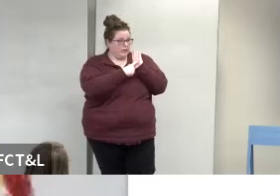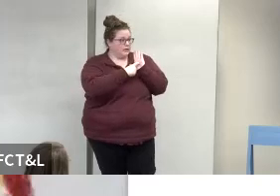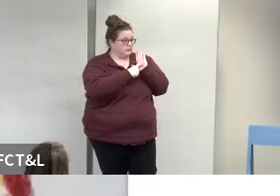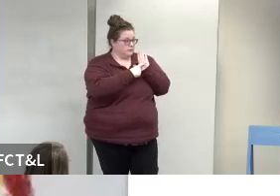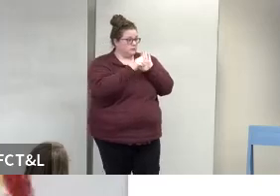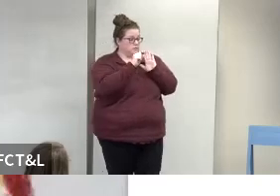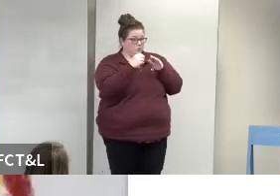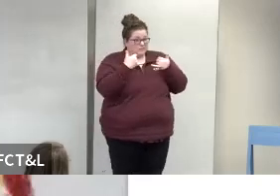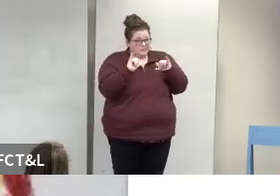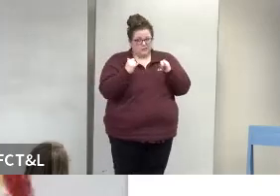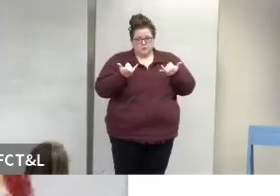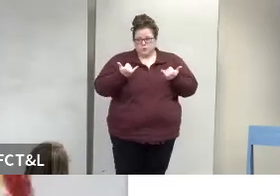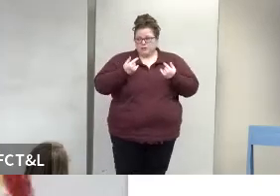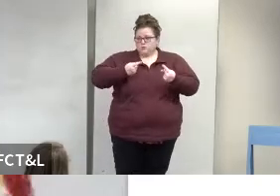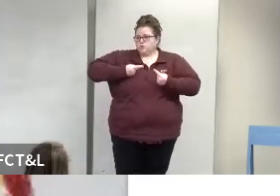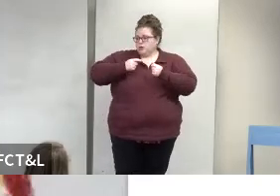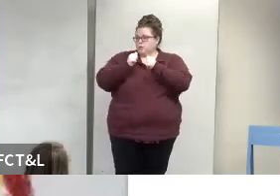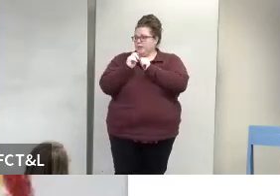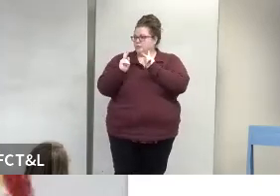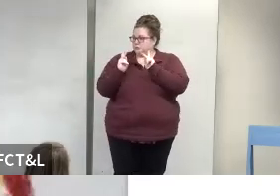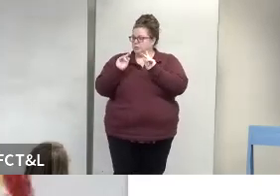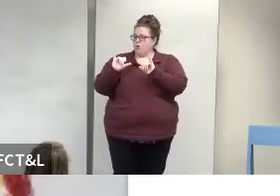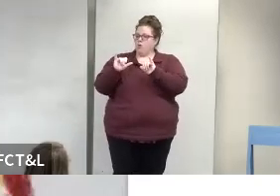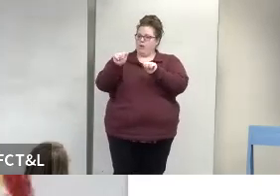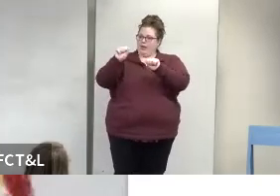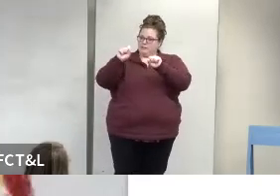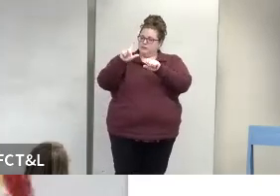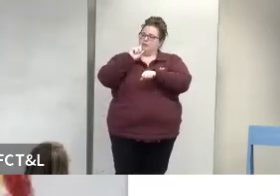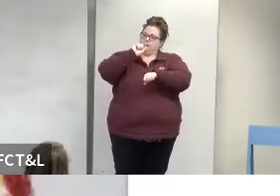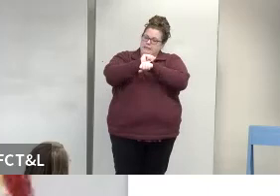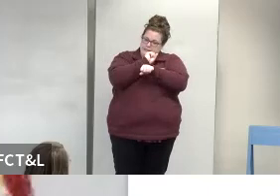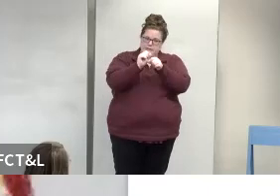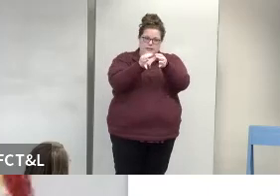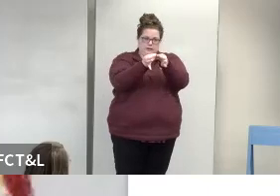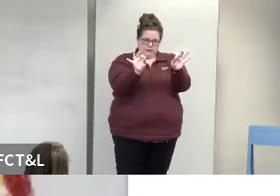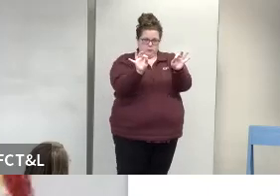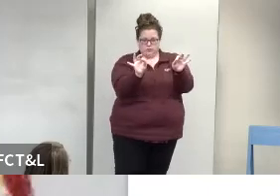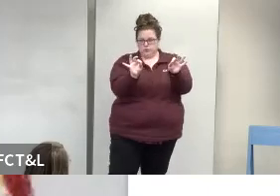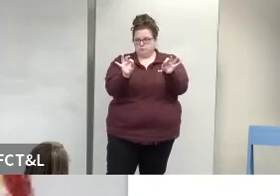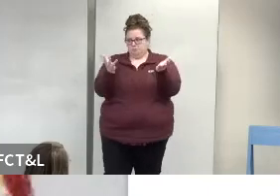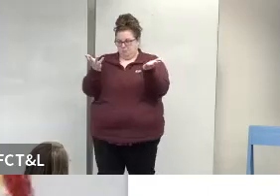60s, that's not that old. So we're still a very young language, and we're still struggling